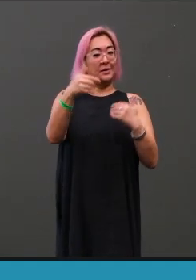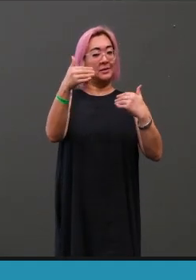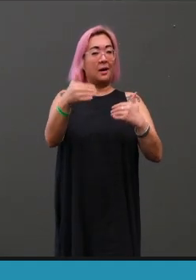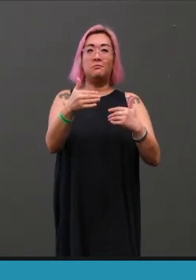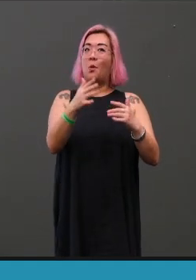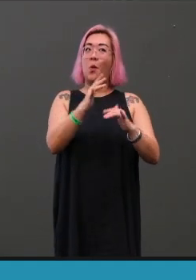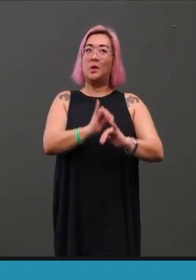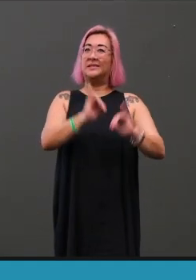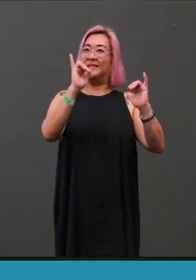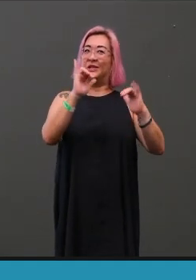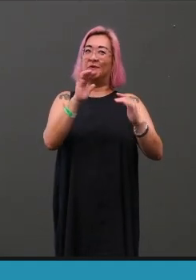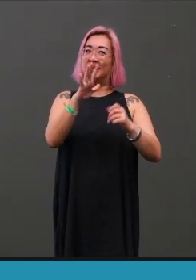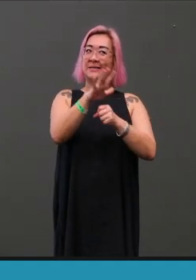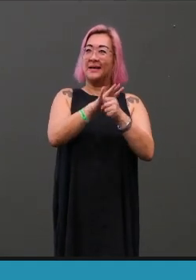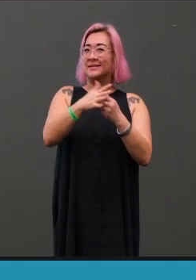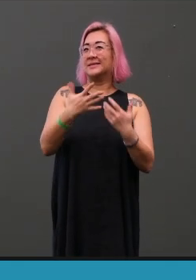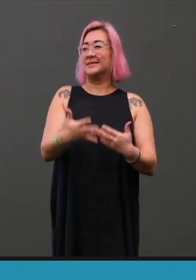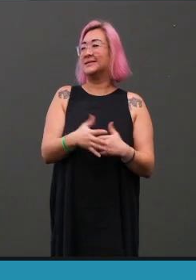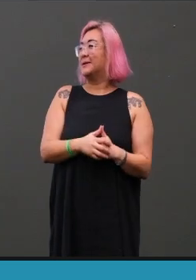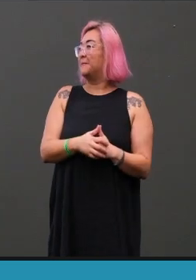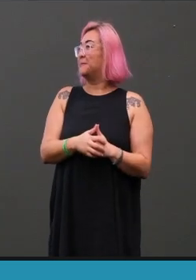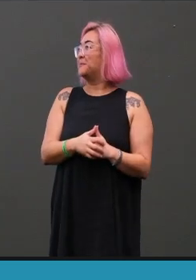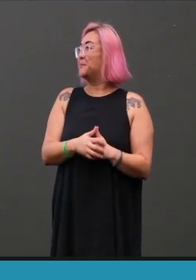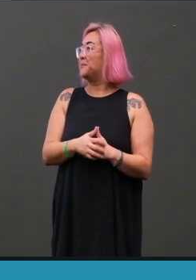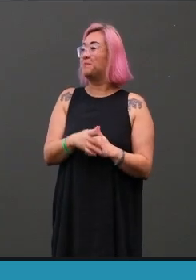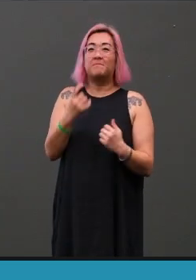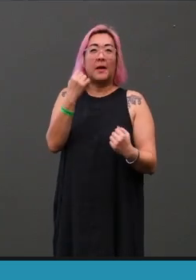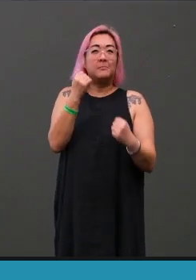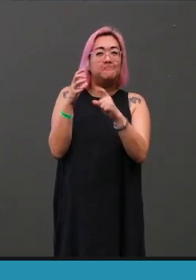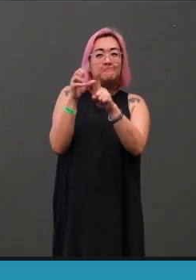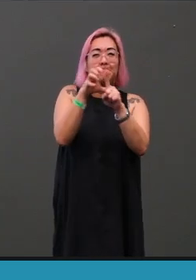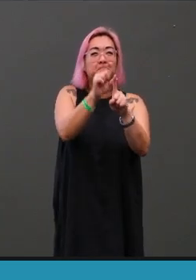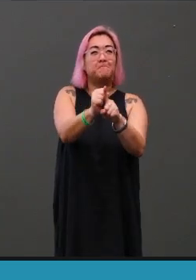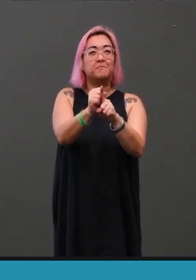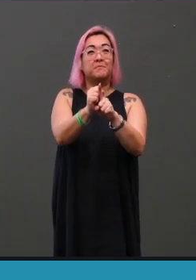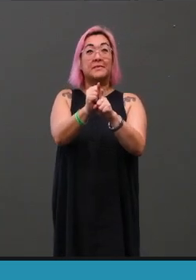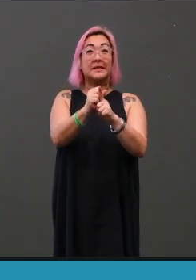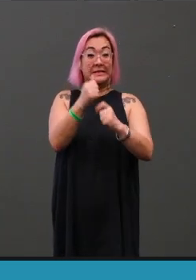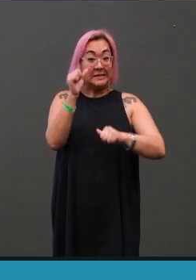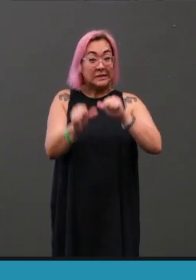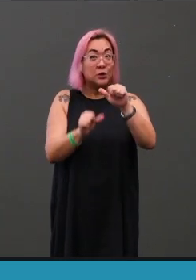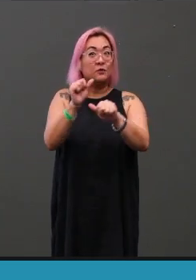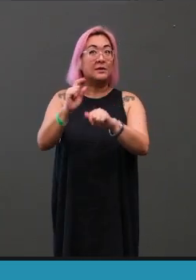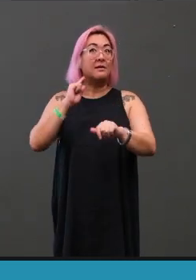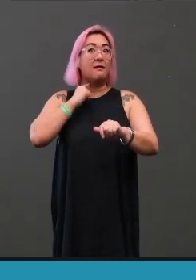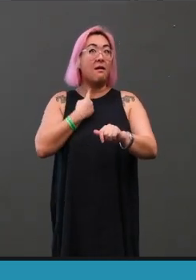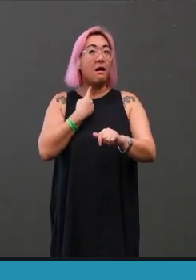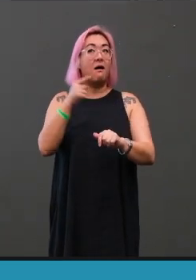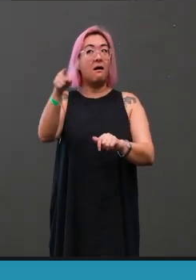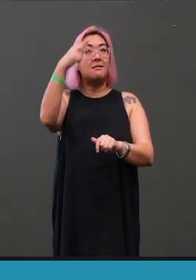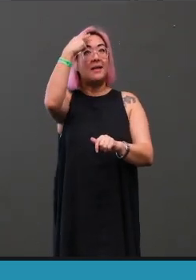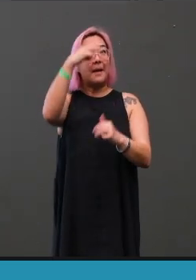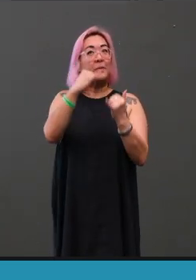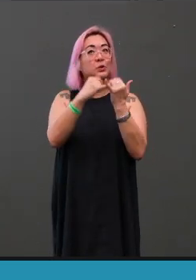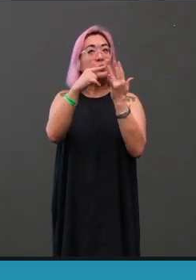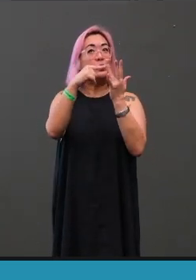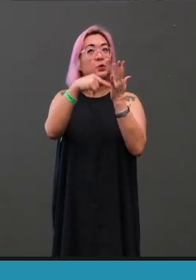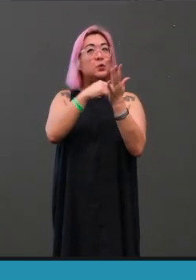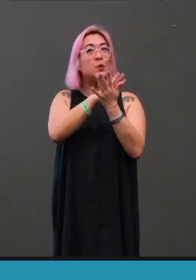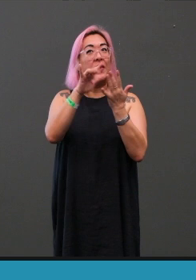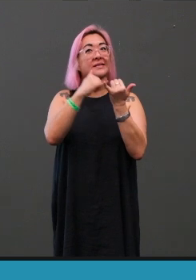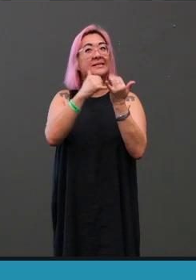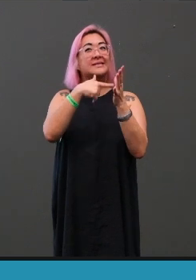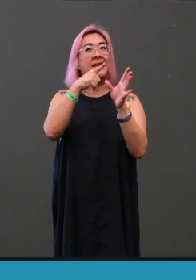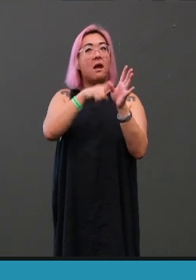yet. The pursuit of the notorious serial killer known as the Soothsayer. So the game features a 90s